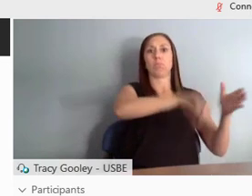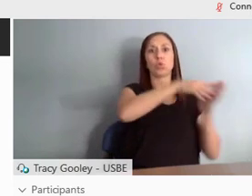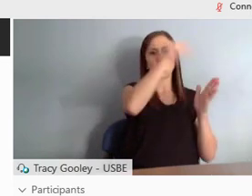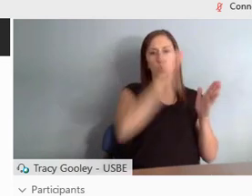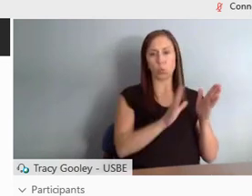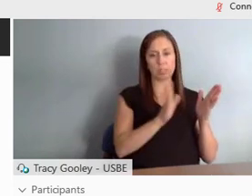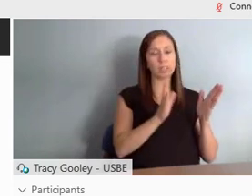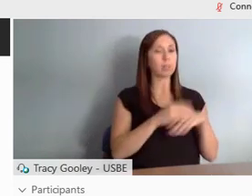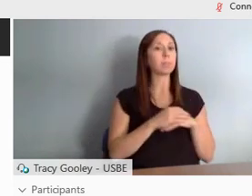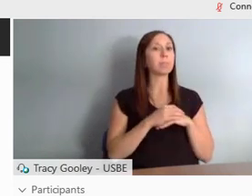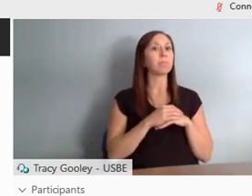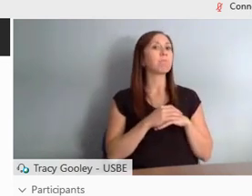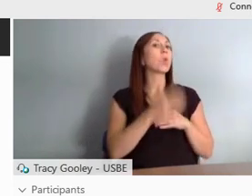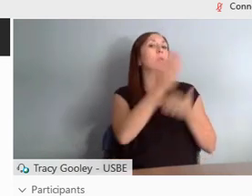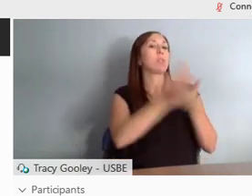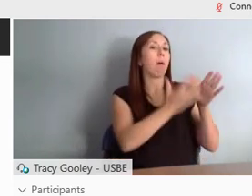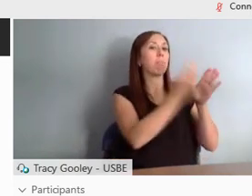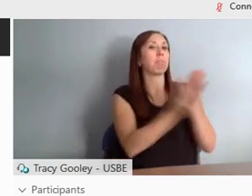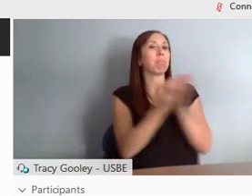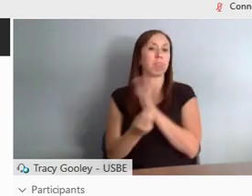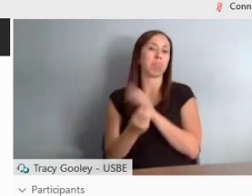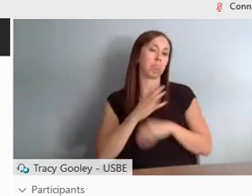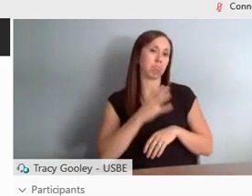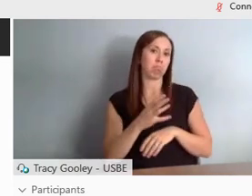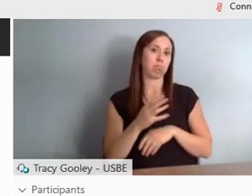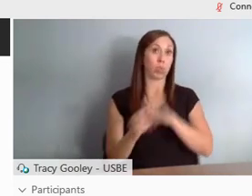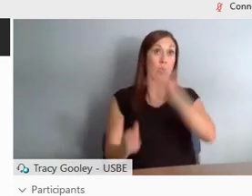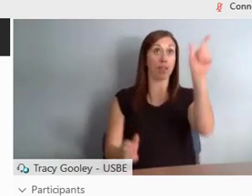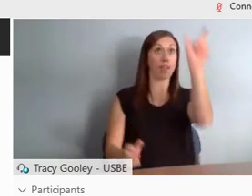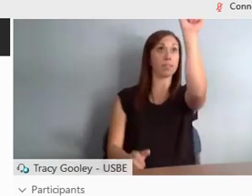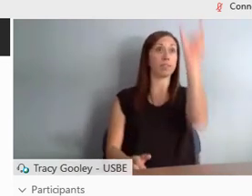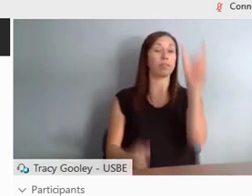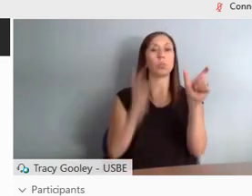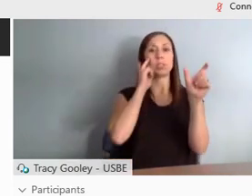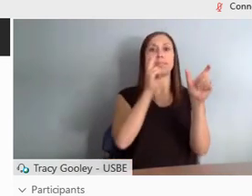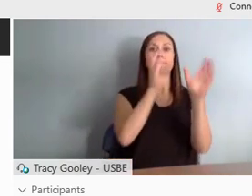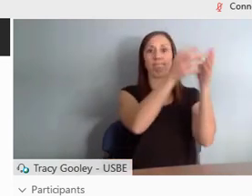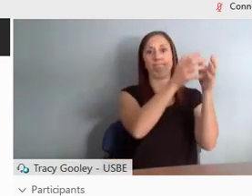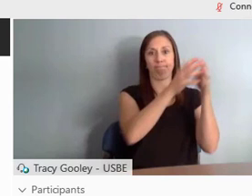So that's the first thing you find on the rubric on the side there, is that alignment.